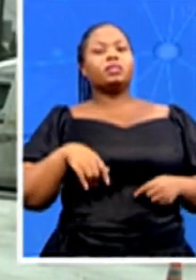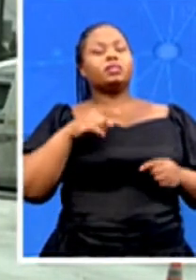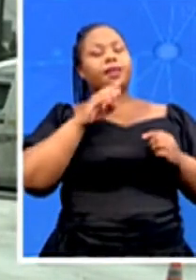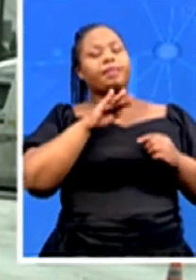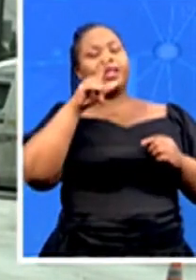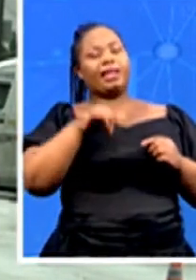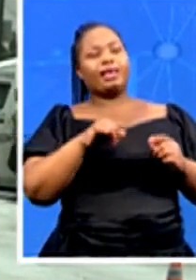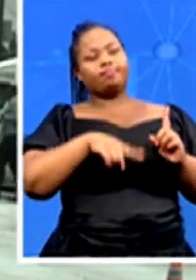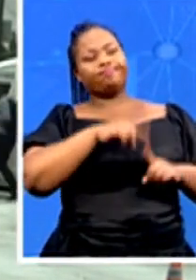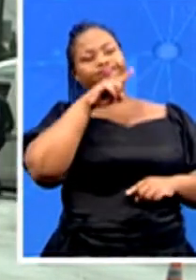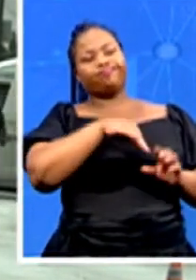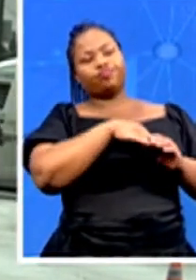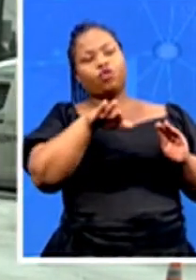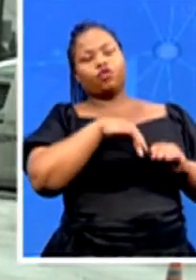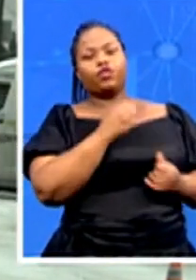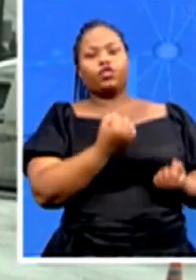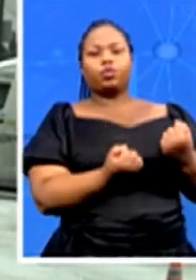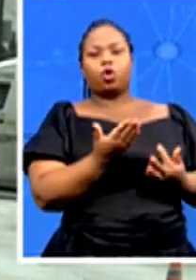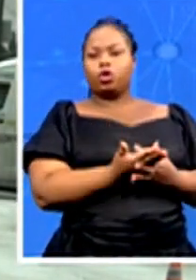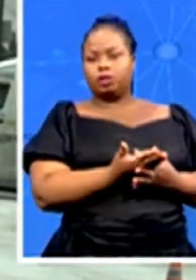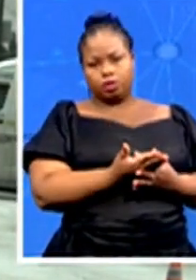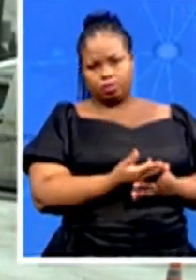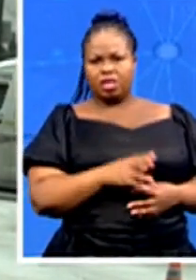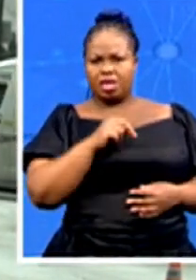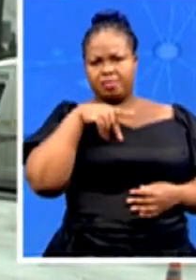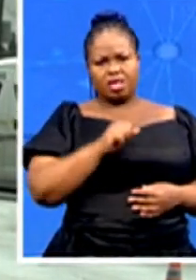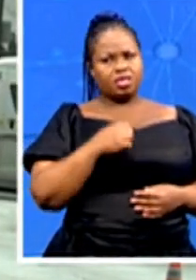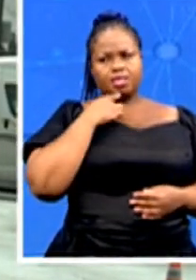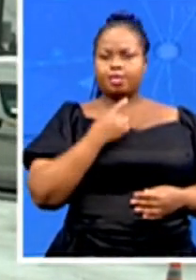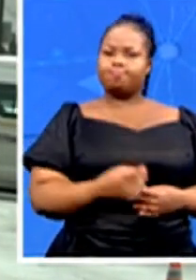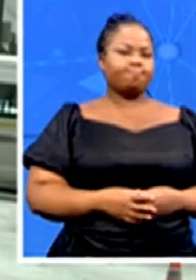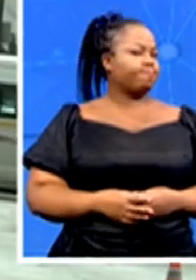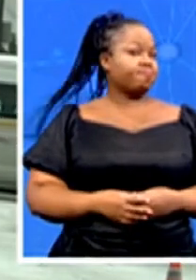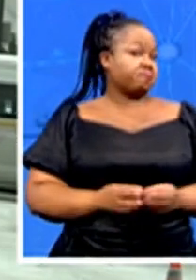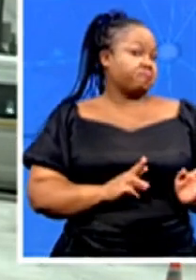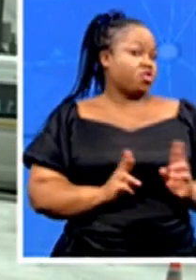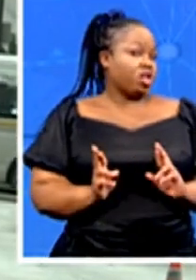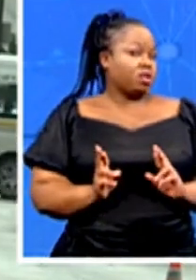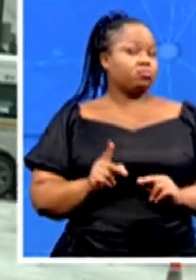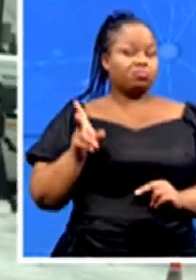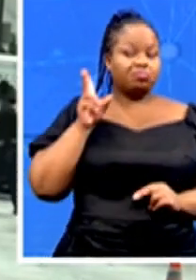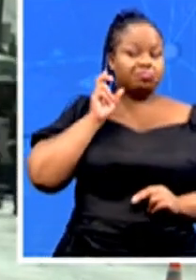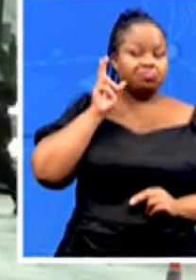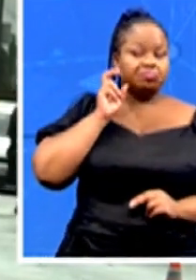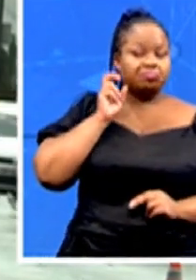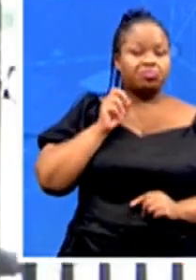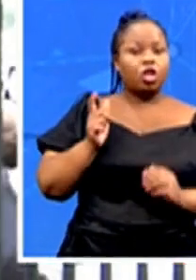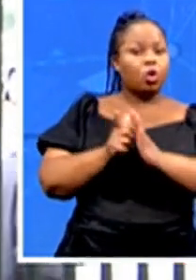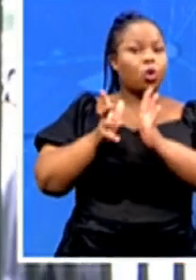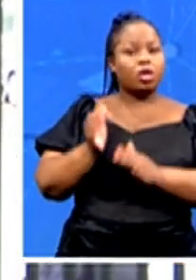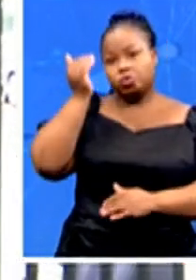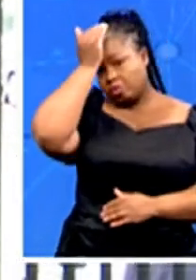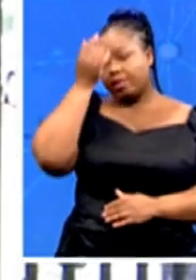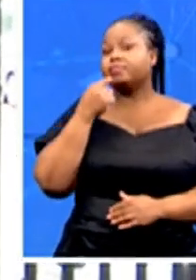case. The NPA telling us that they are ready to hear that application, and standing by what